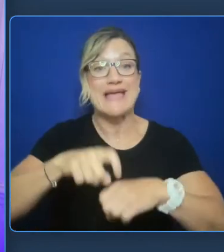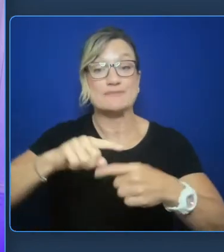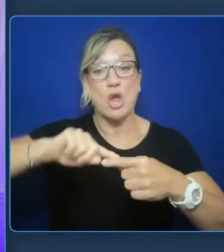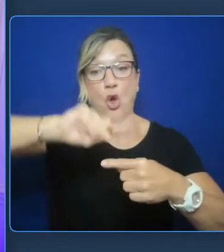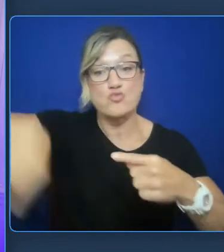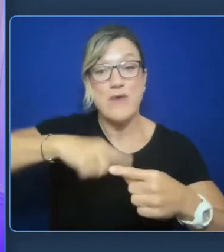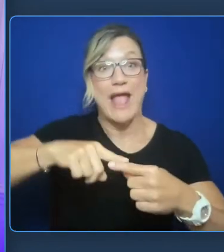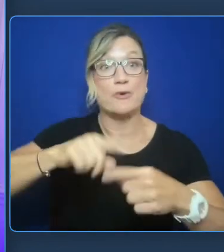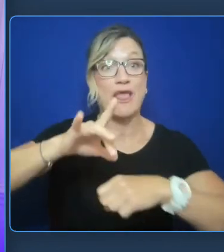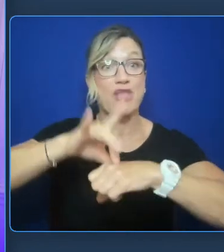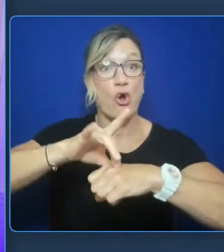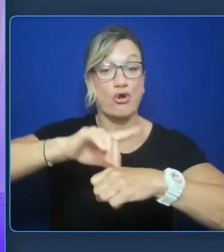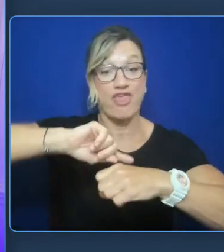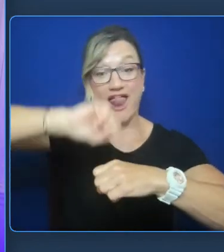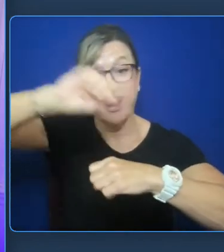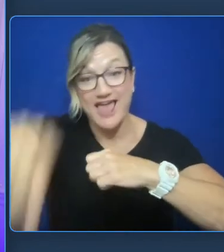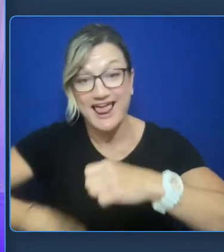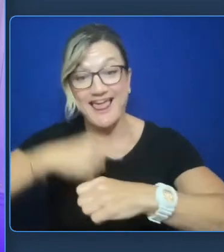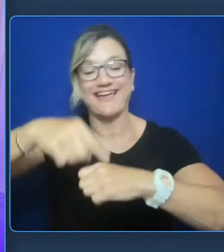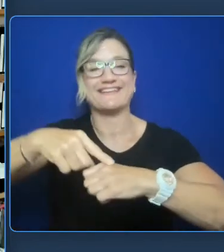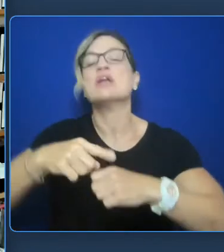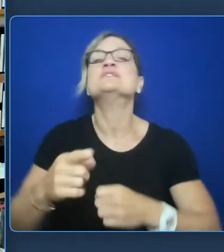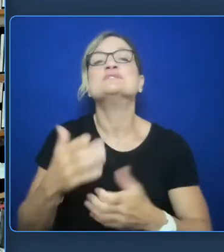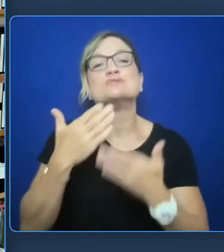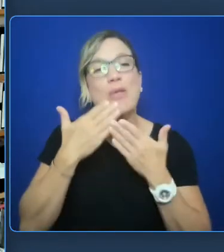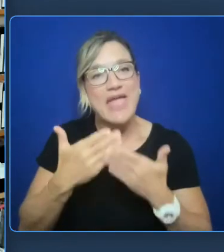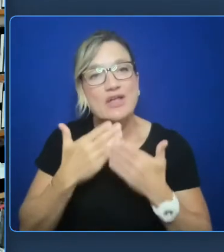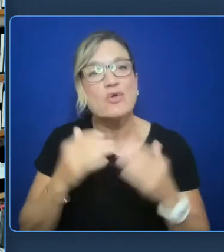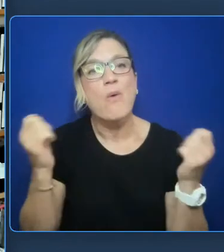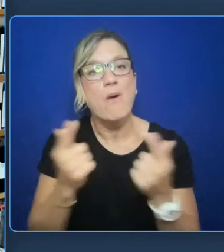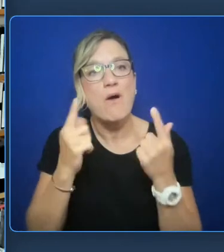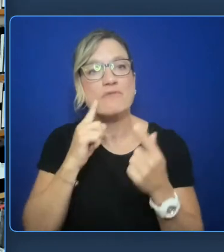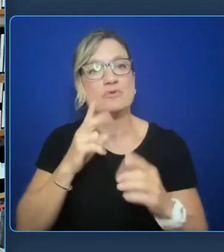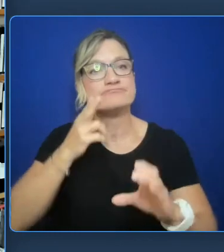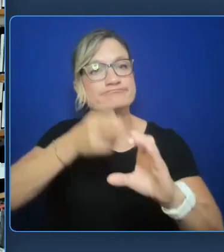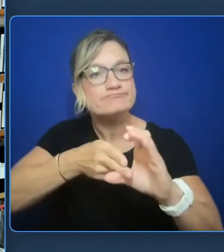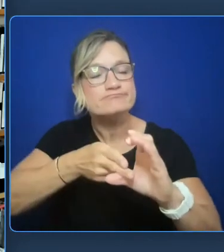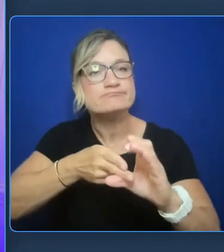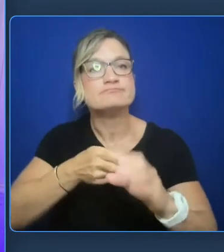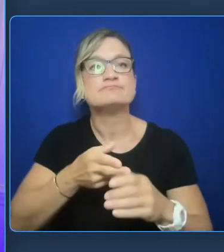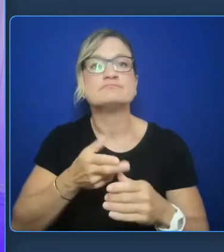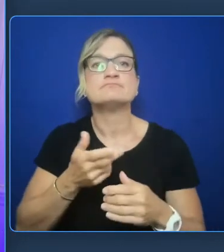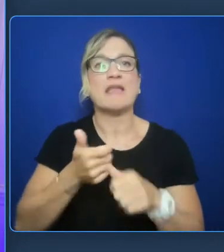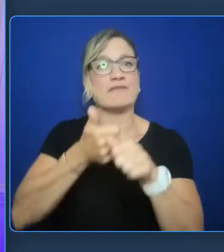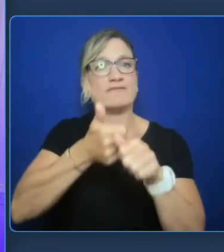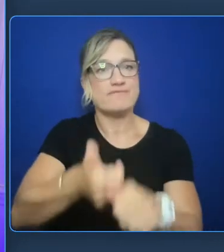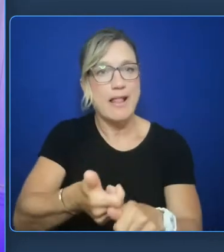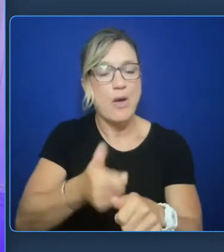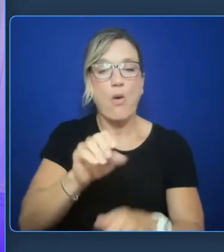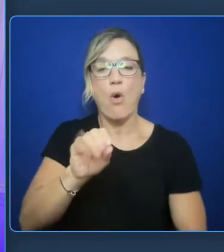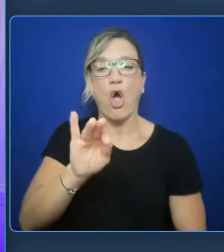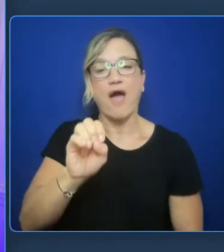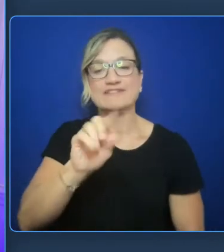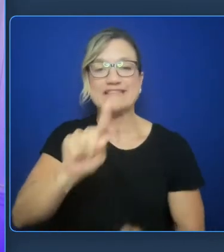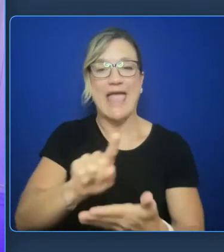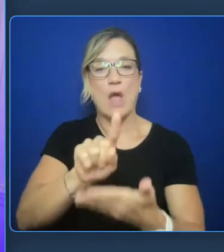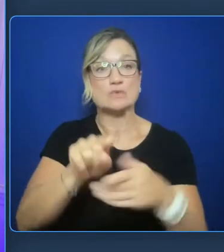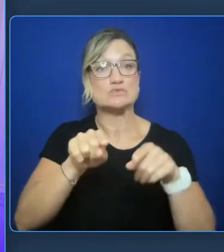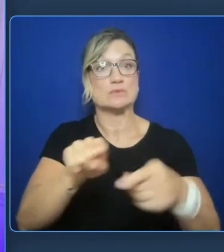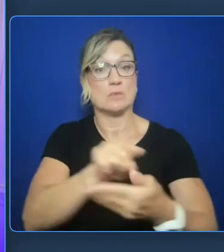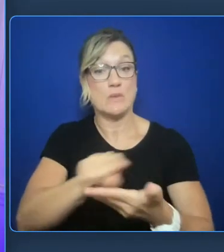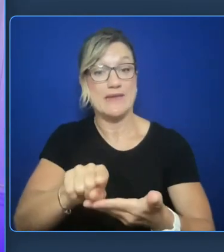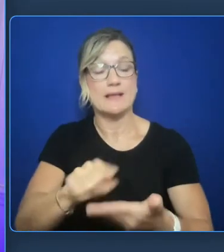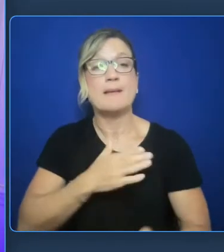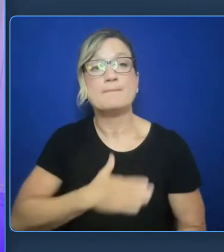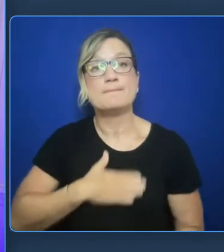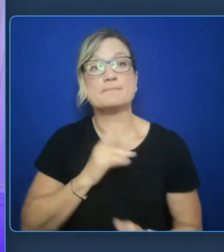Q&A today. So thank you to everyone for joining us, and follow along office hours throughout the week. And please